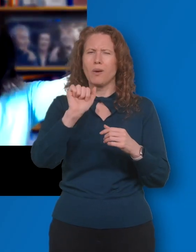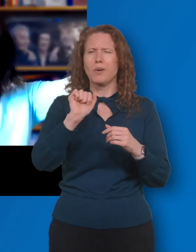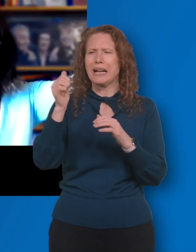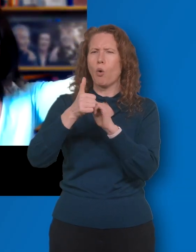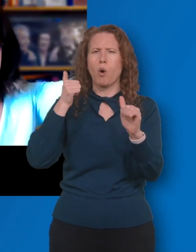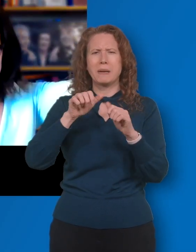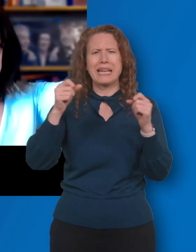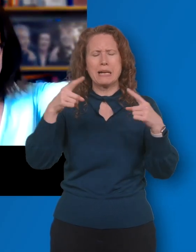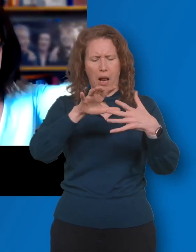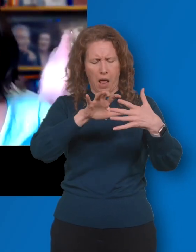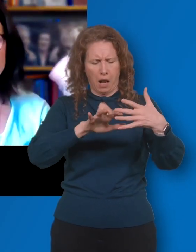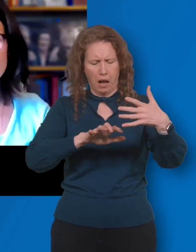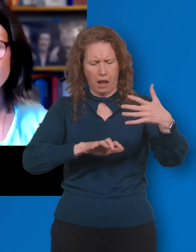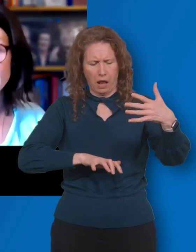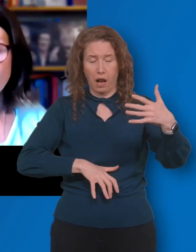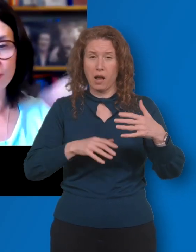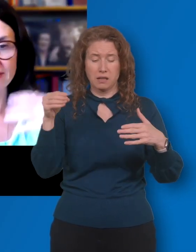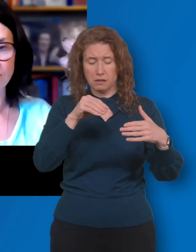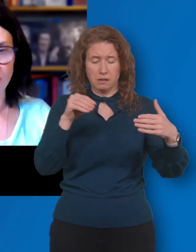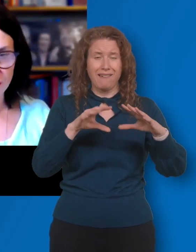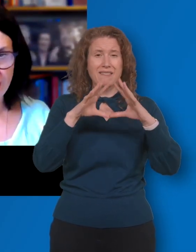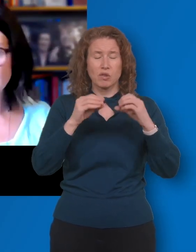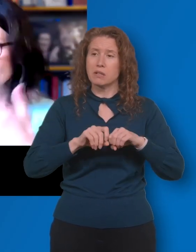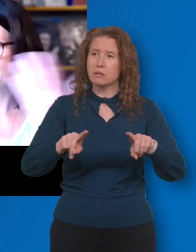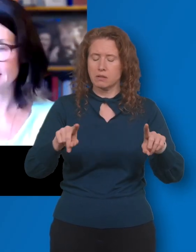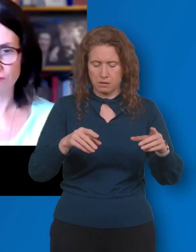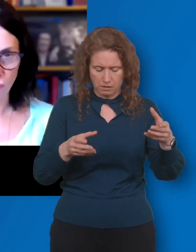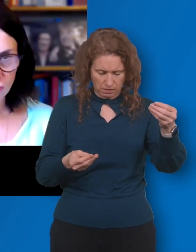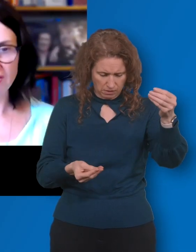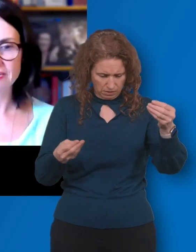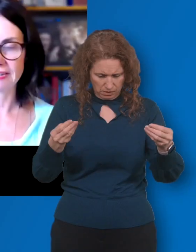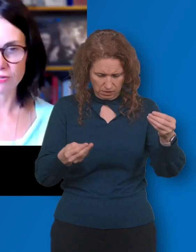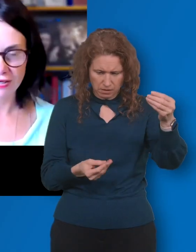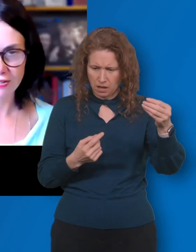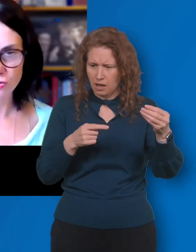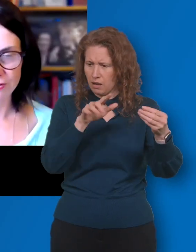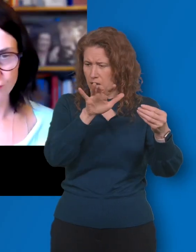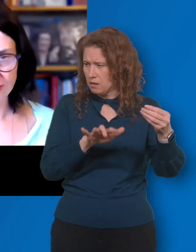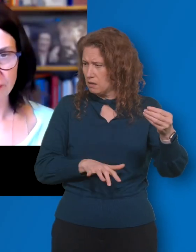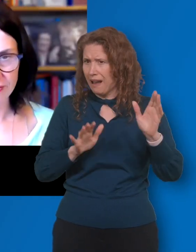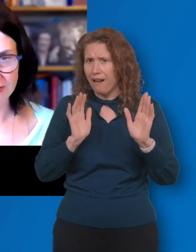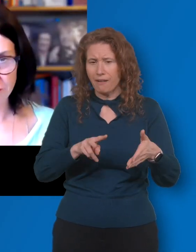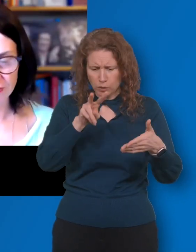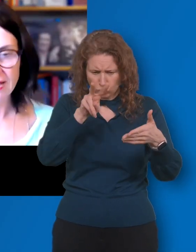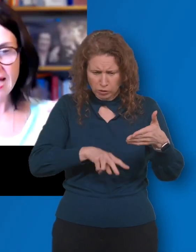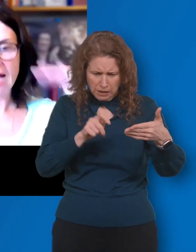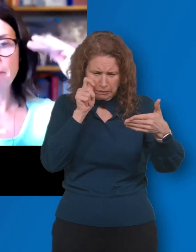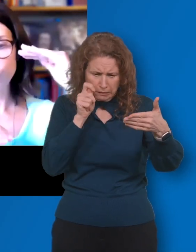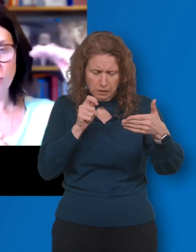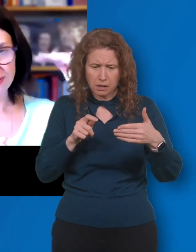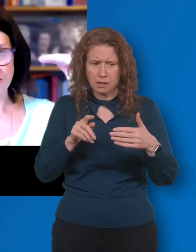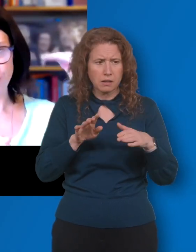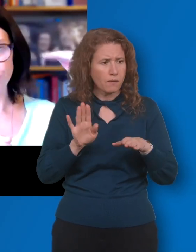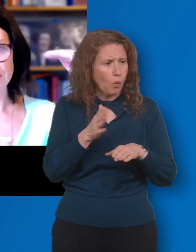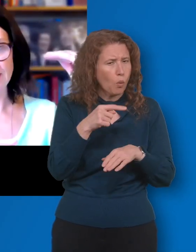where it's everything and the kitchen sink, you don't really know, is this for information? Is this for all of us? Do I need to be doing something different?